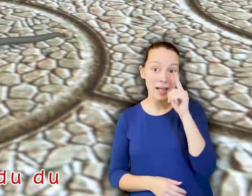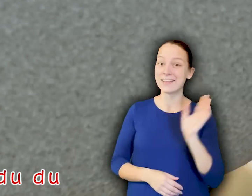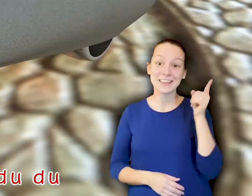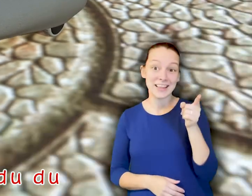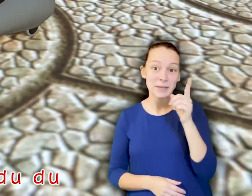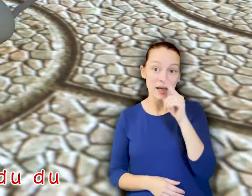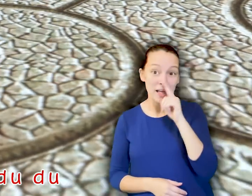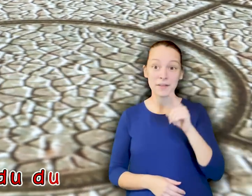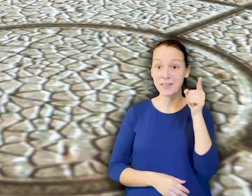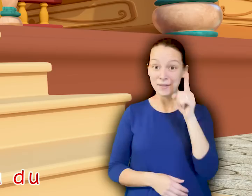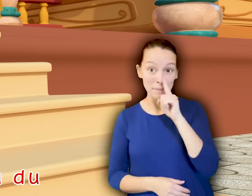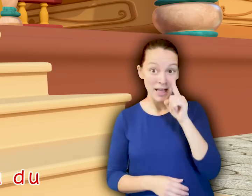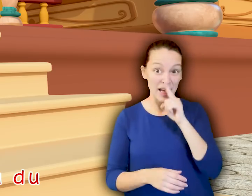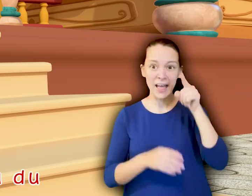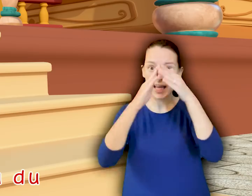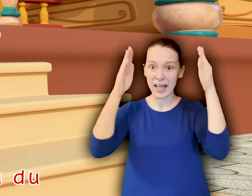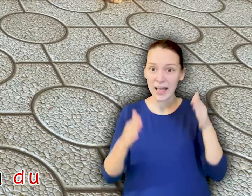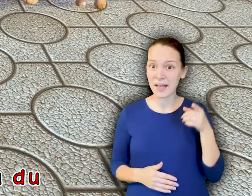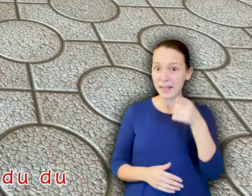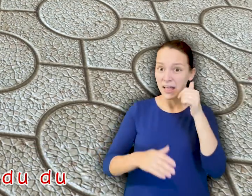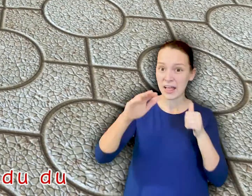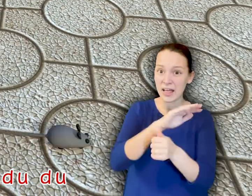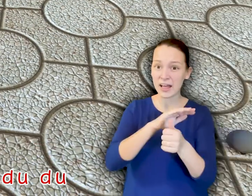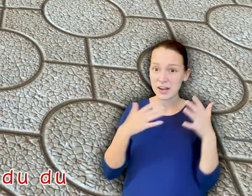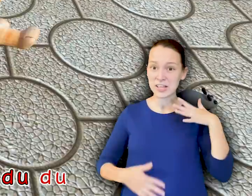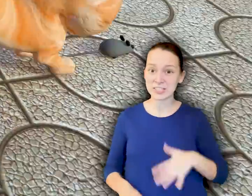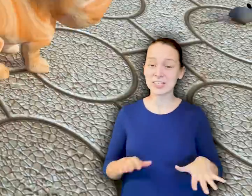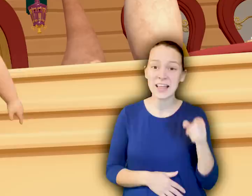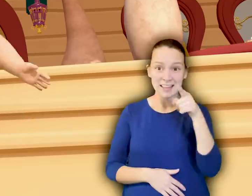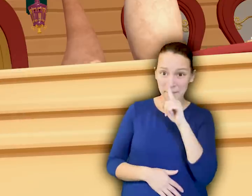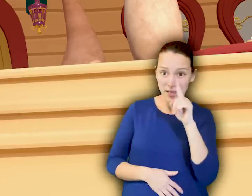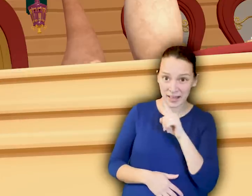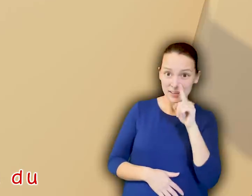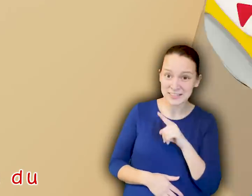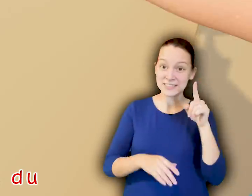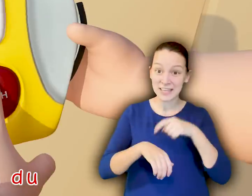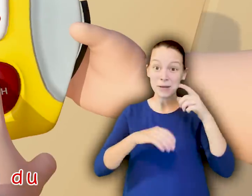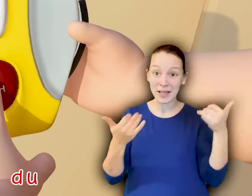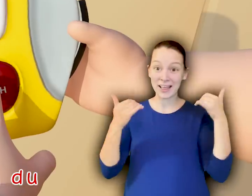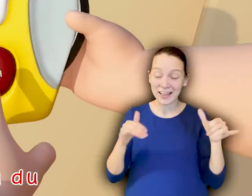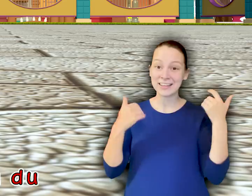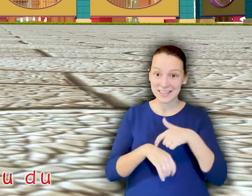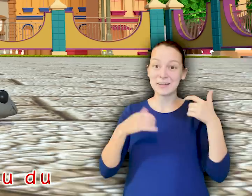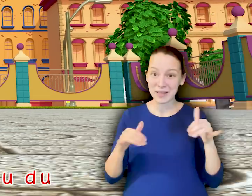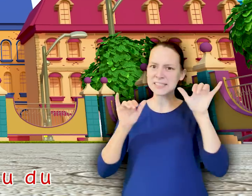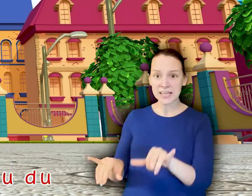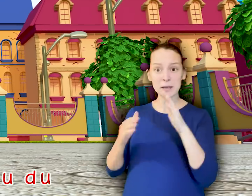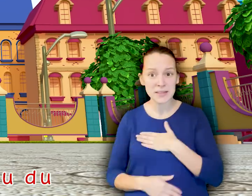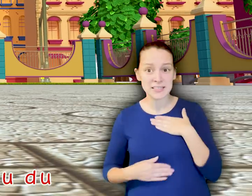goodbye there's a mouse in the house under the blouse a little mouse time to